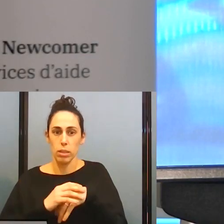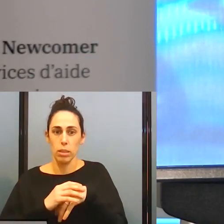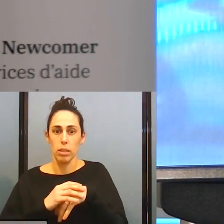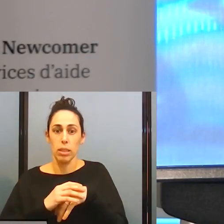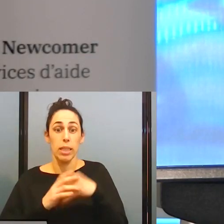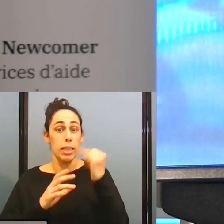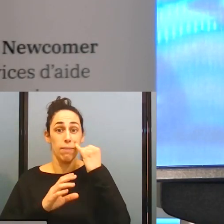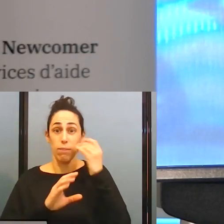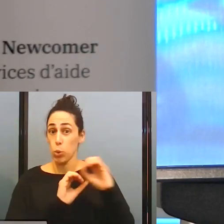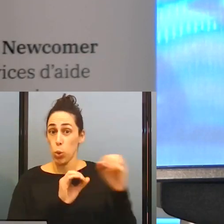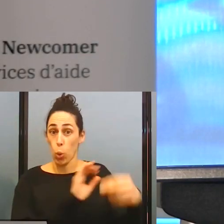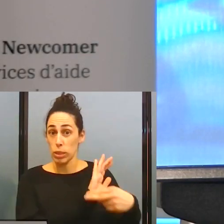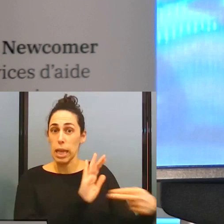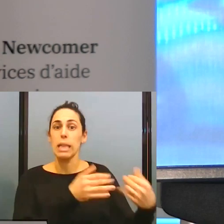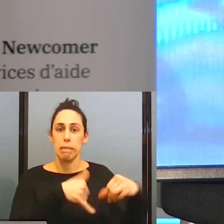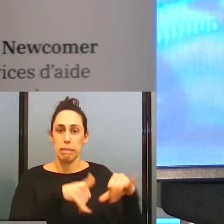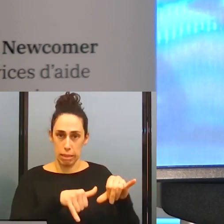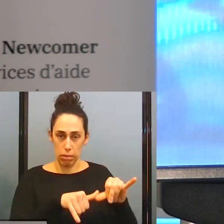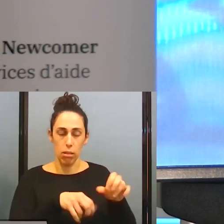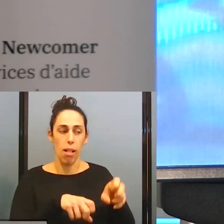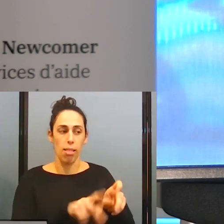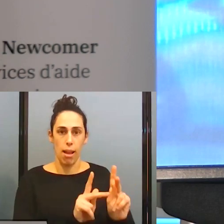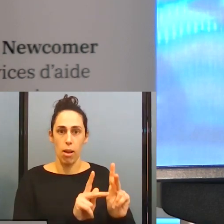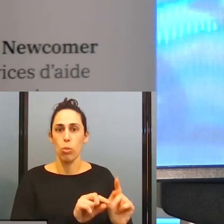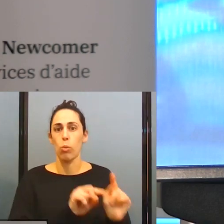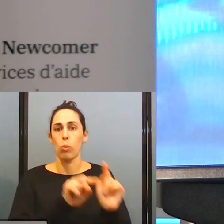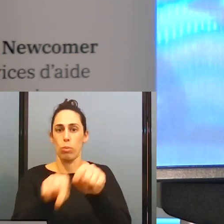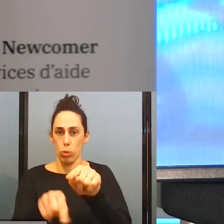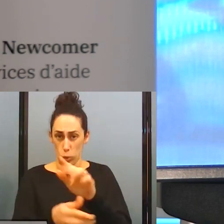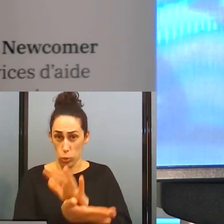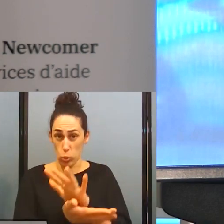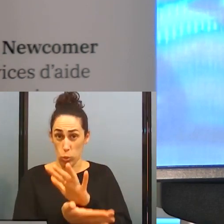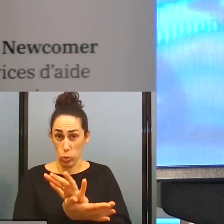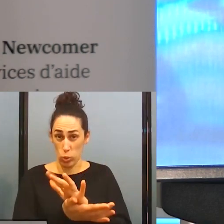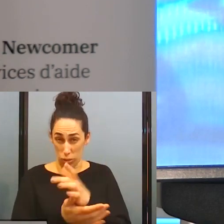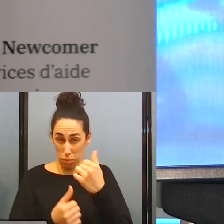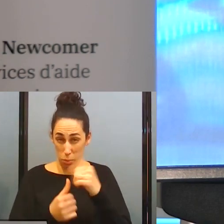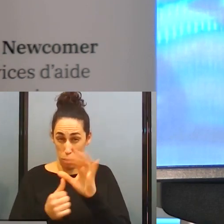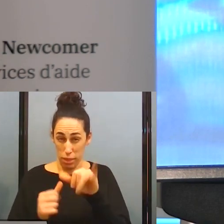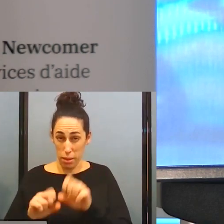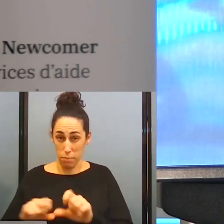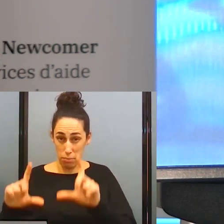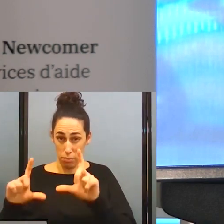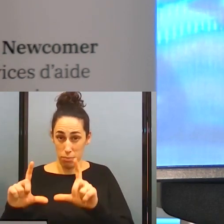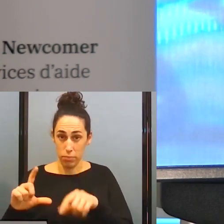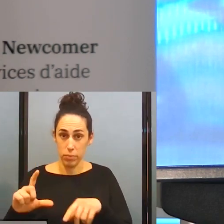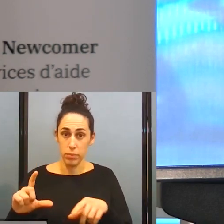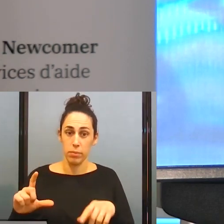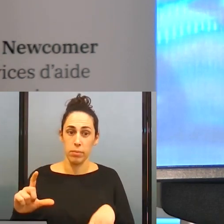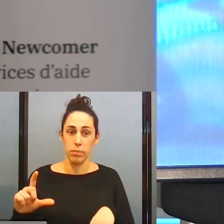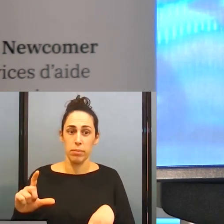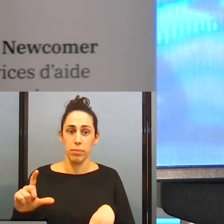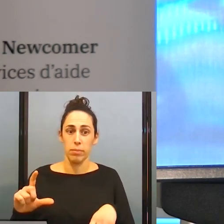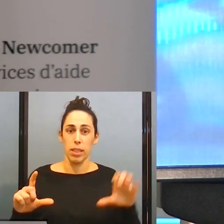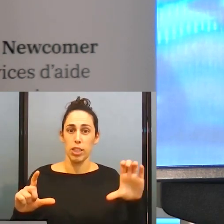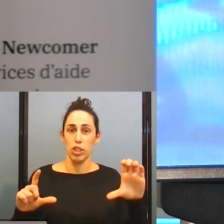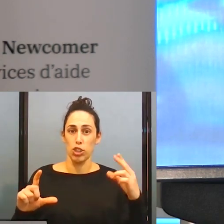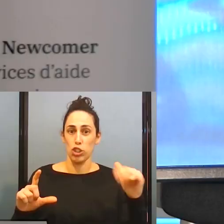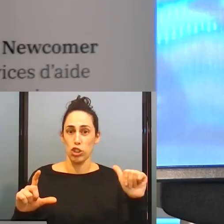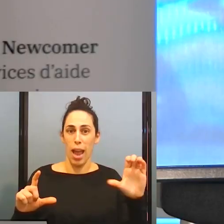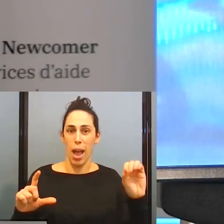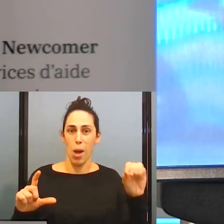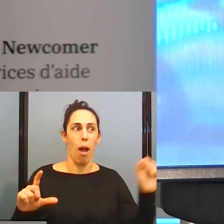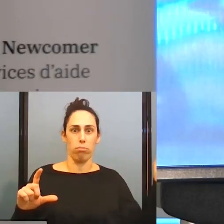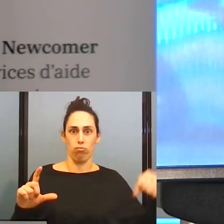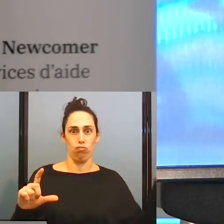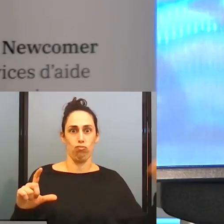school. But we see, Stefan is nodding his head, we see challenges to